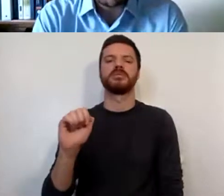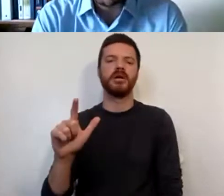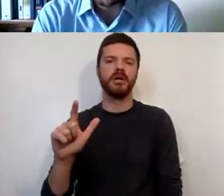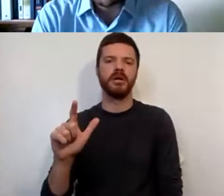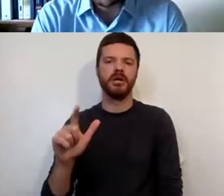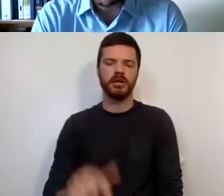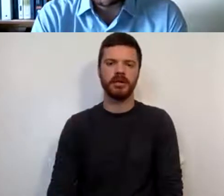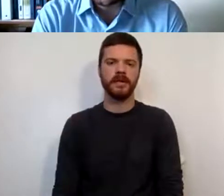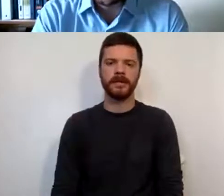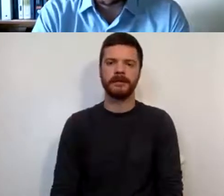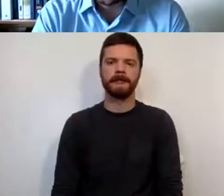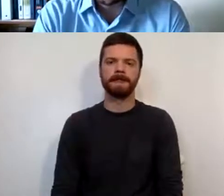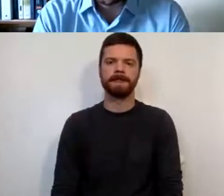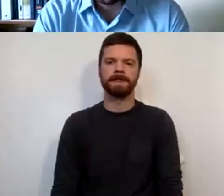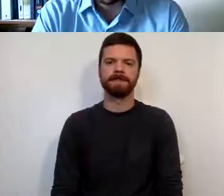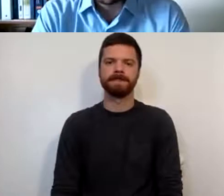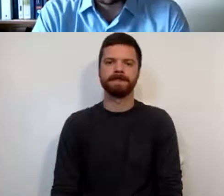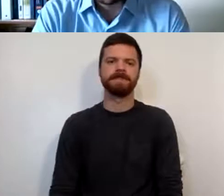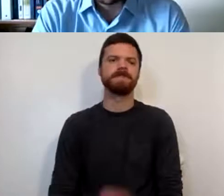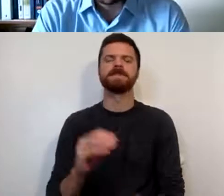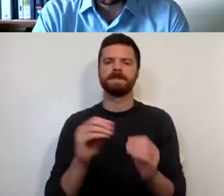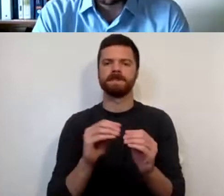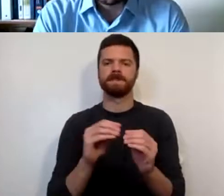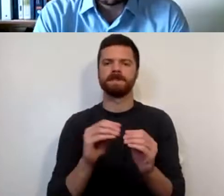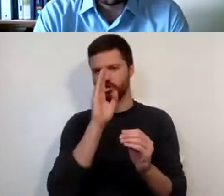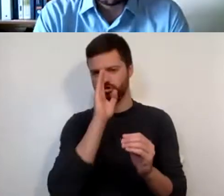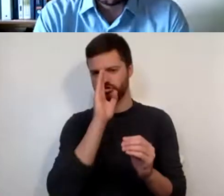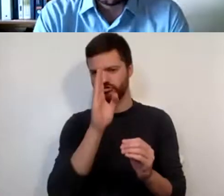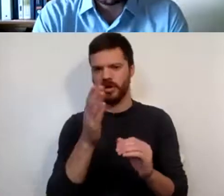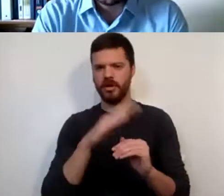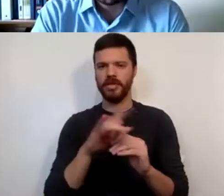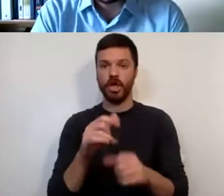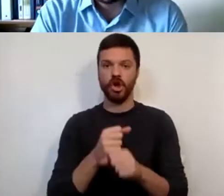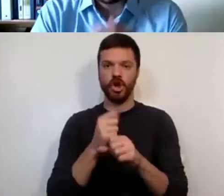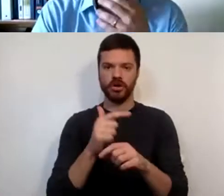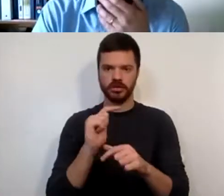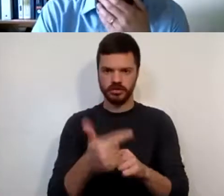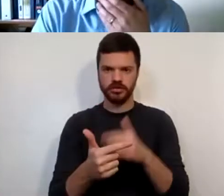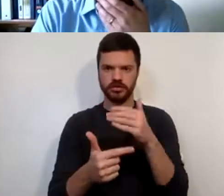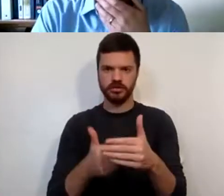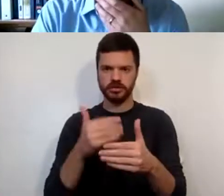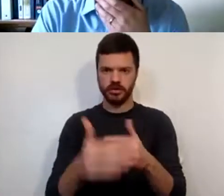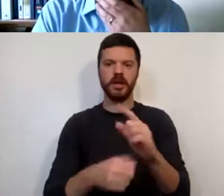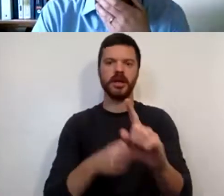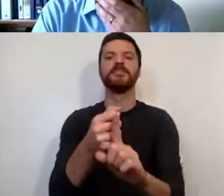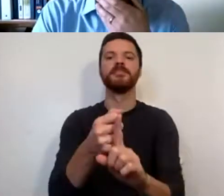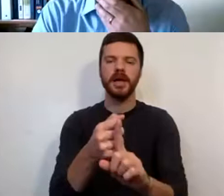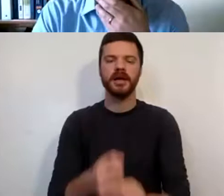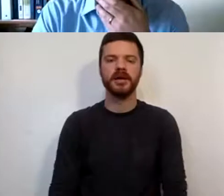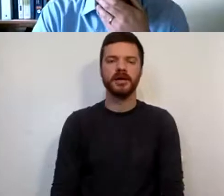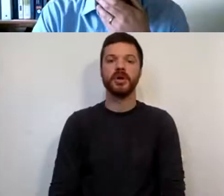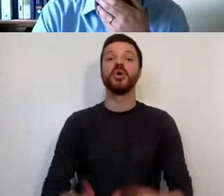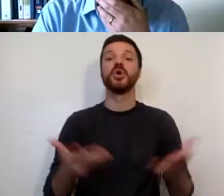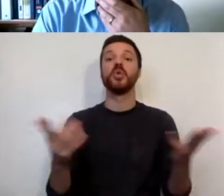and more directly on that causal pathway, taking into account things you can actually influence